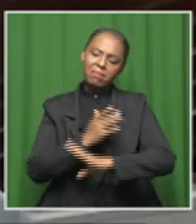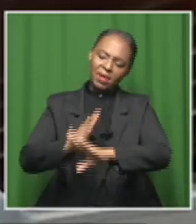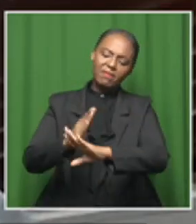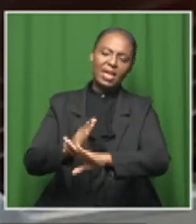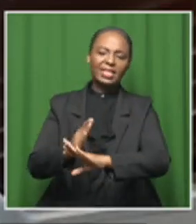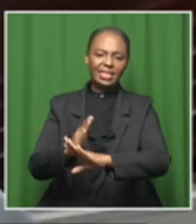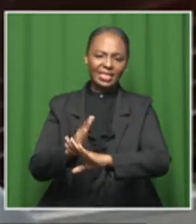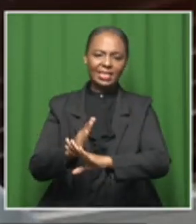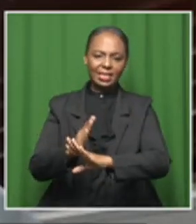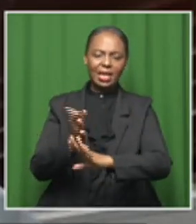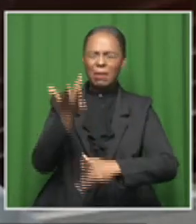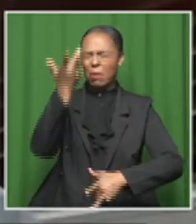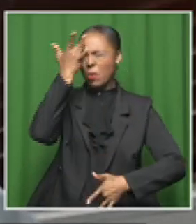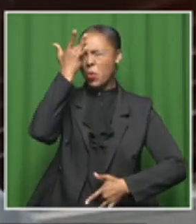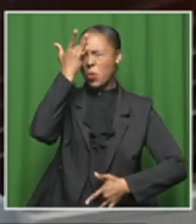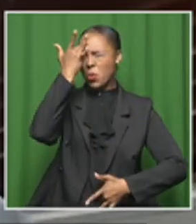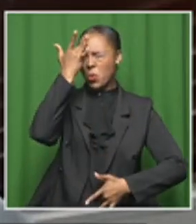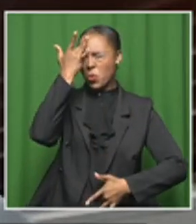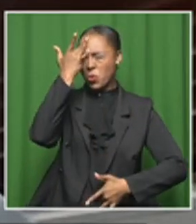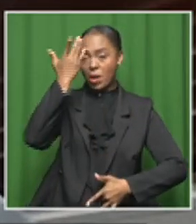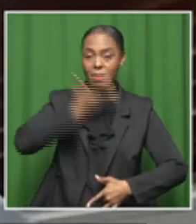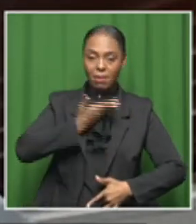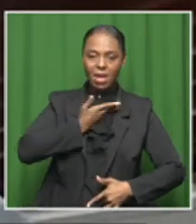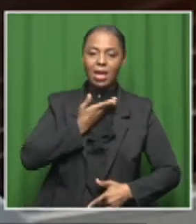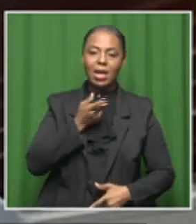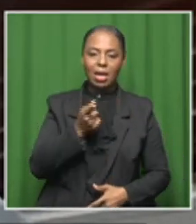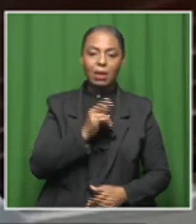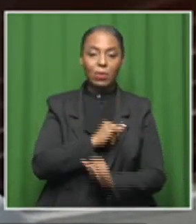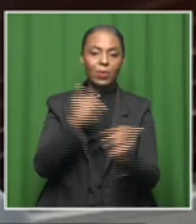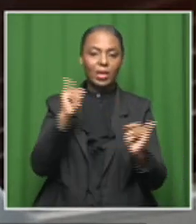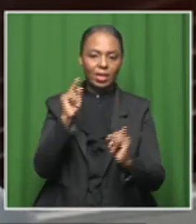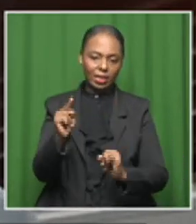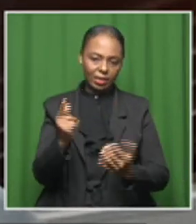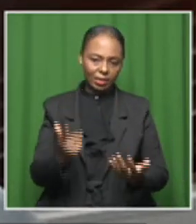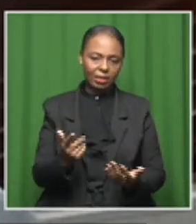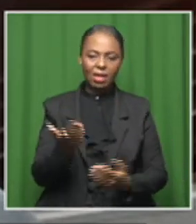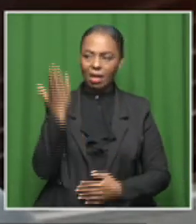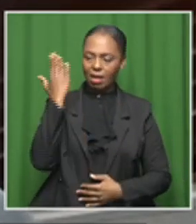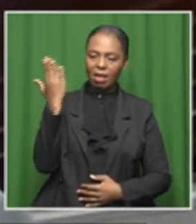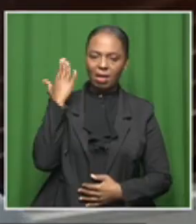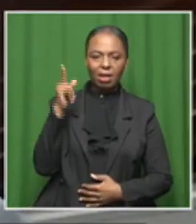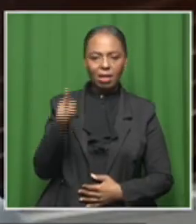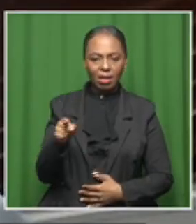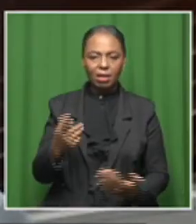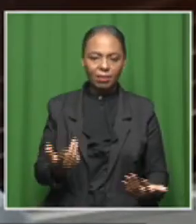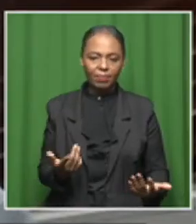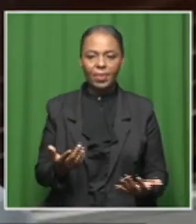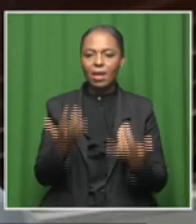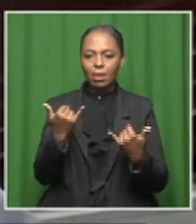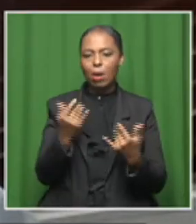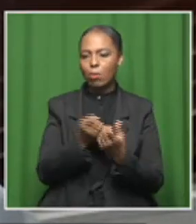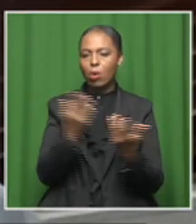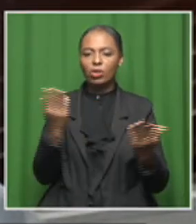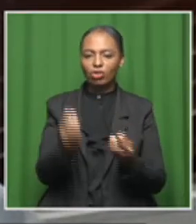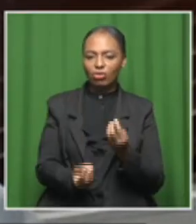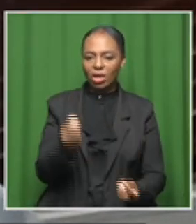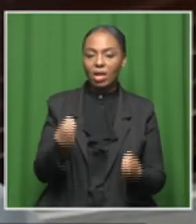horrific in the past, and that now we no longer identify or even see as clinicians.